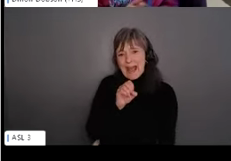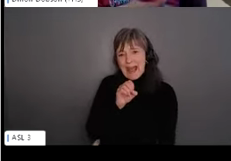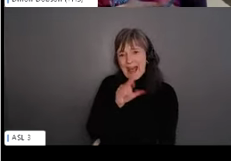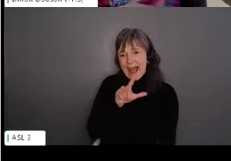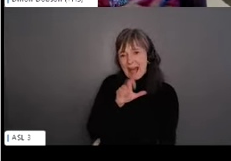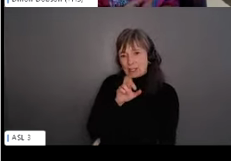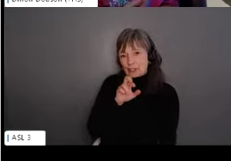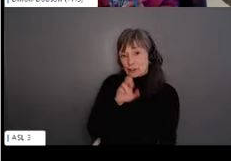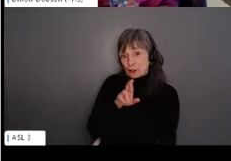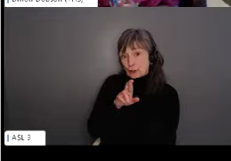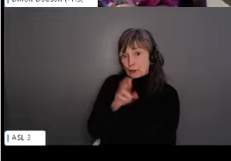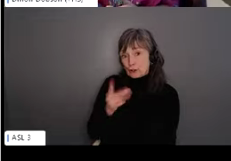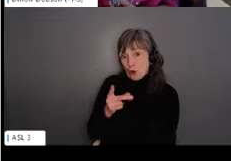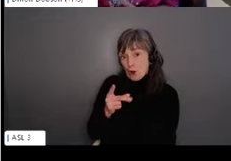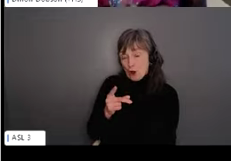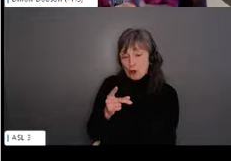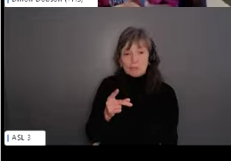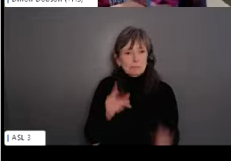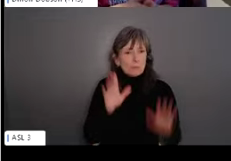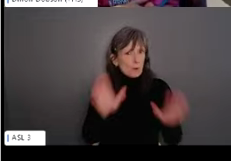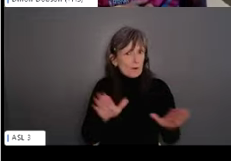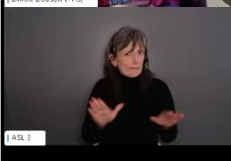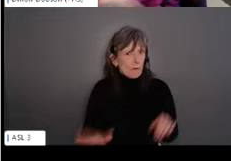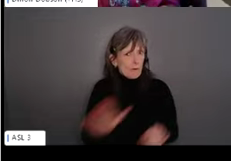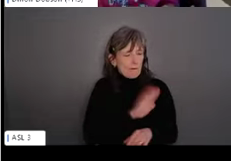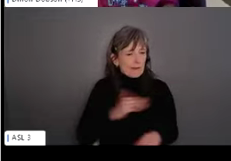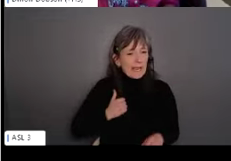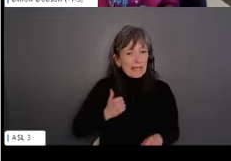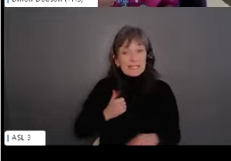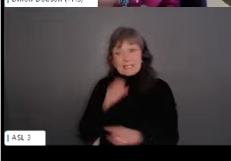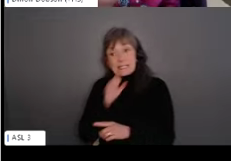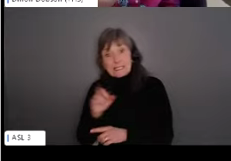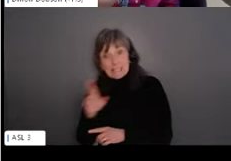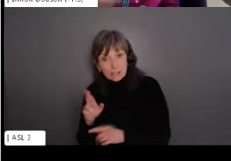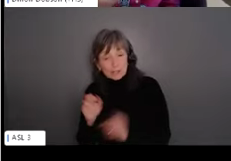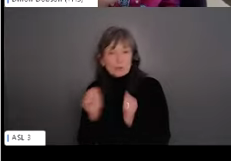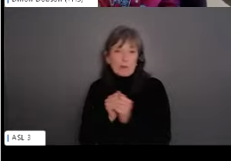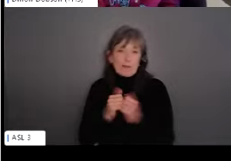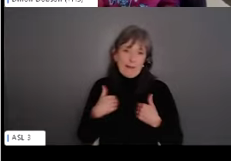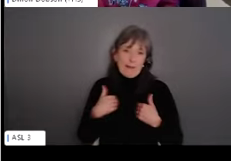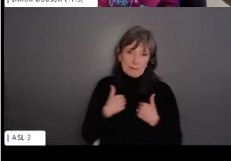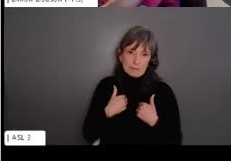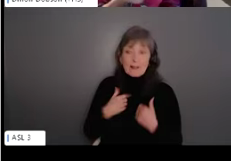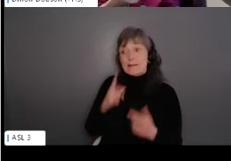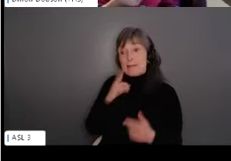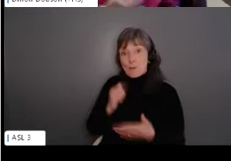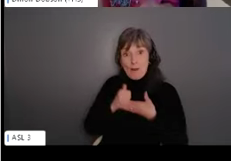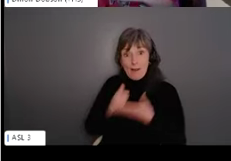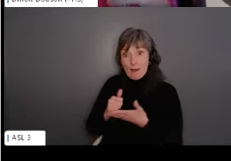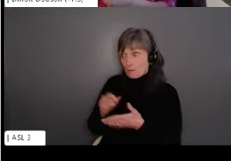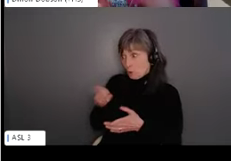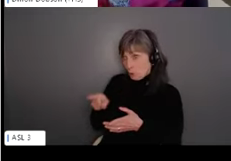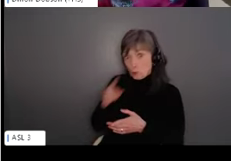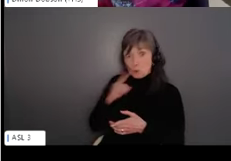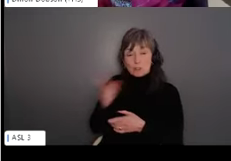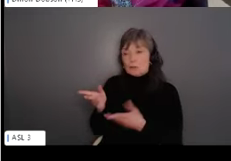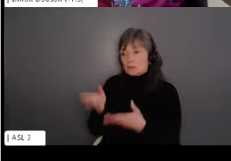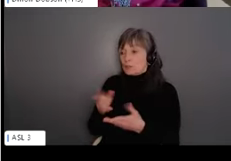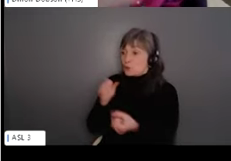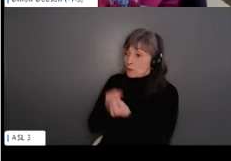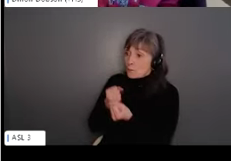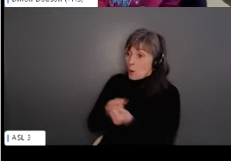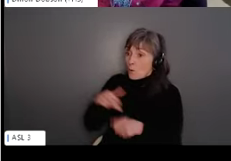with individuals that are seniors and have animals, and they'll help you create care plans around, do you need support walking your dog? They're going to set you up